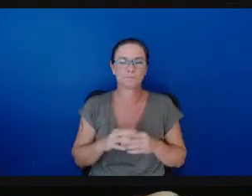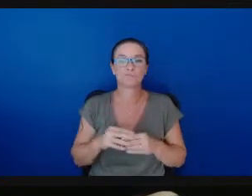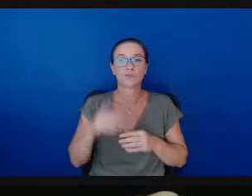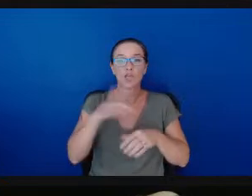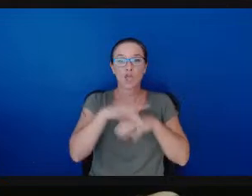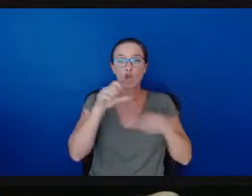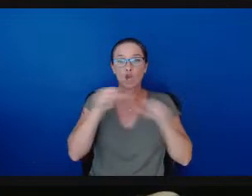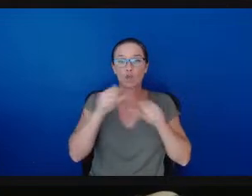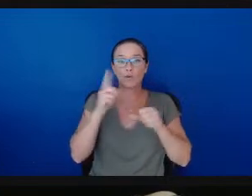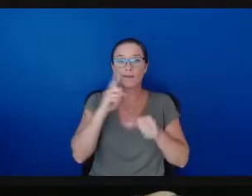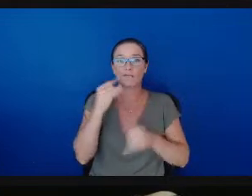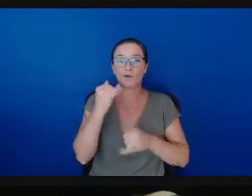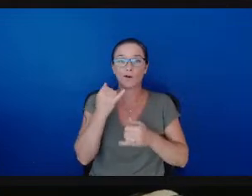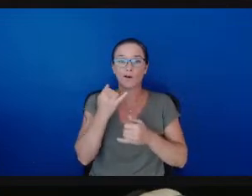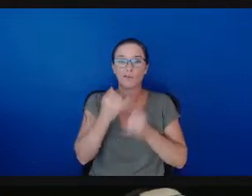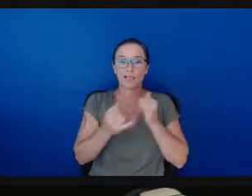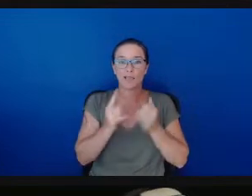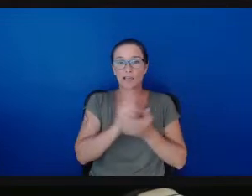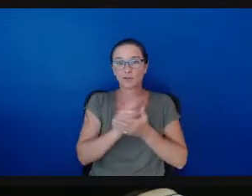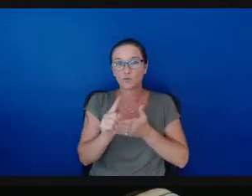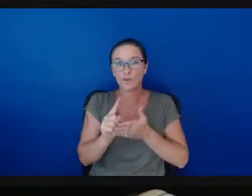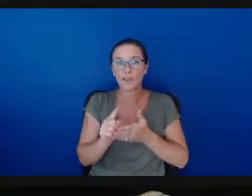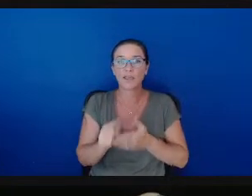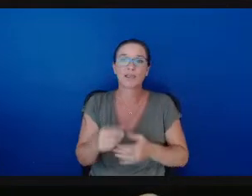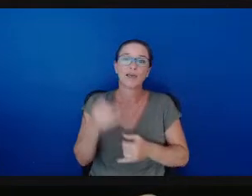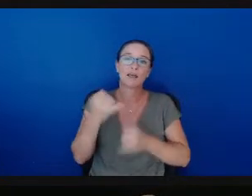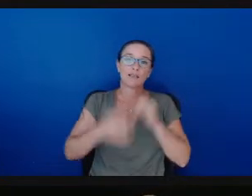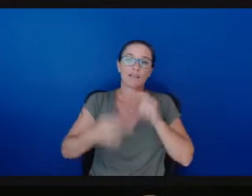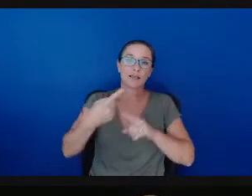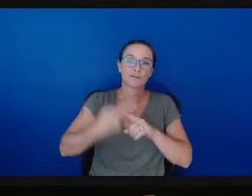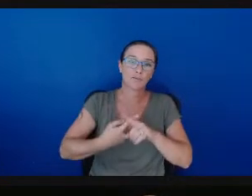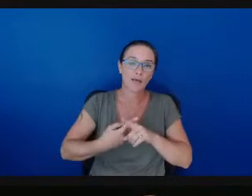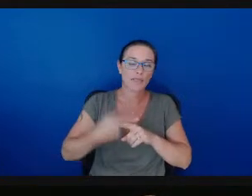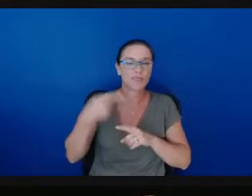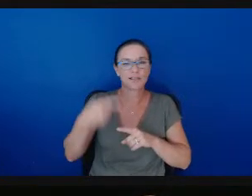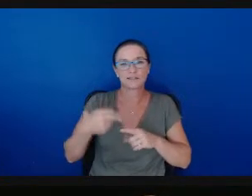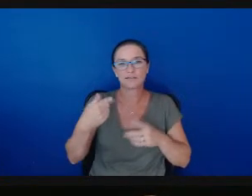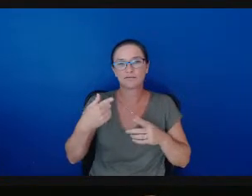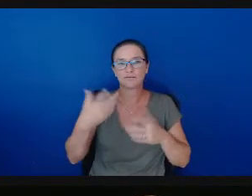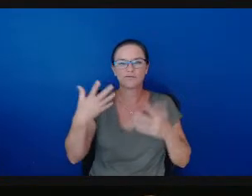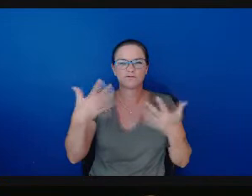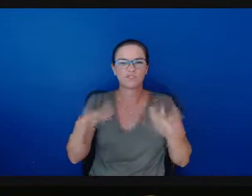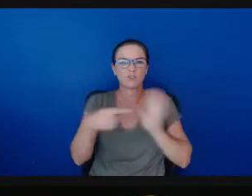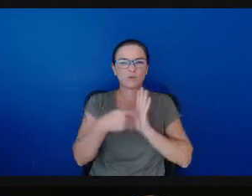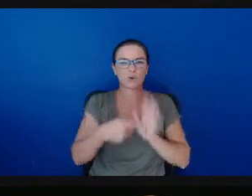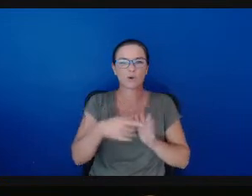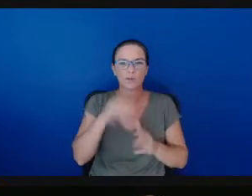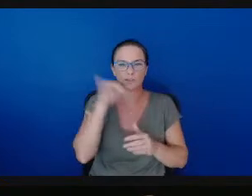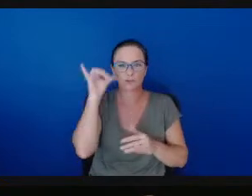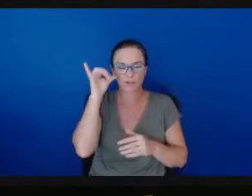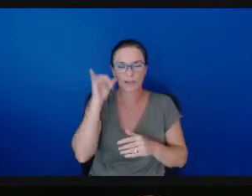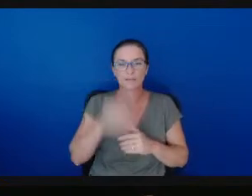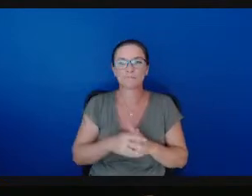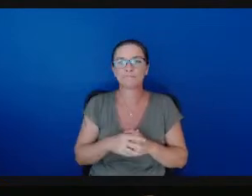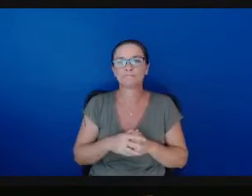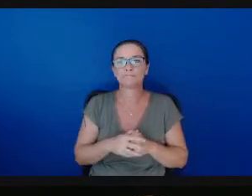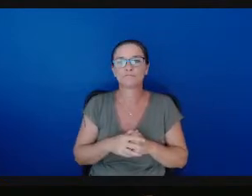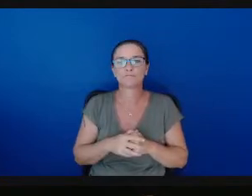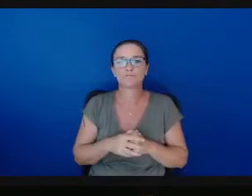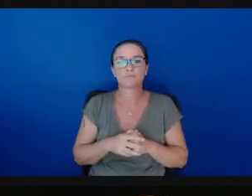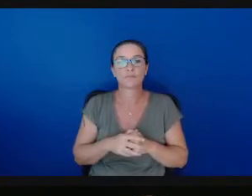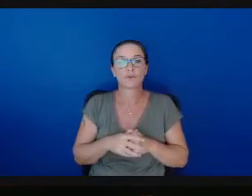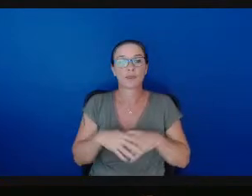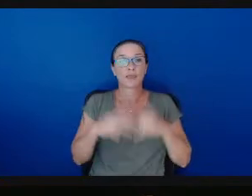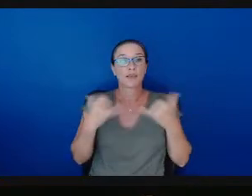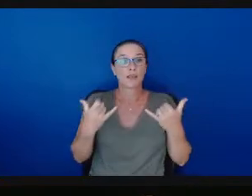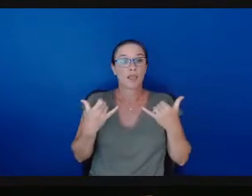last week. For the last month, we showed these yesterday as well, just to recap what got us to this point in time. And with that, we will